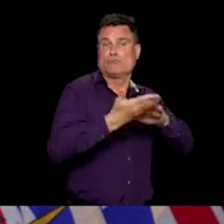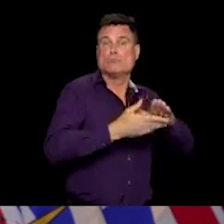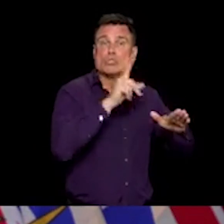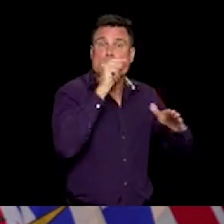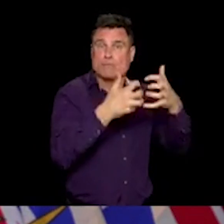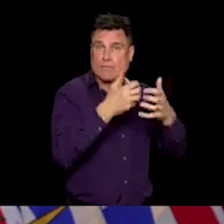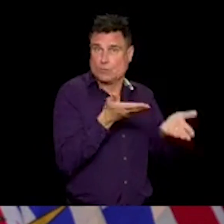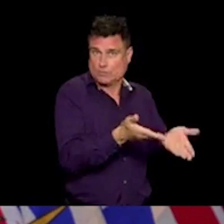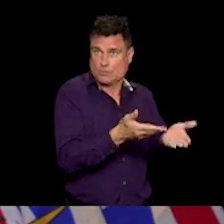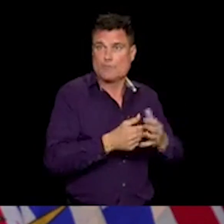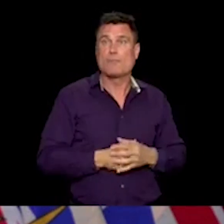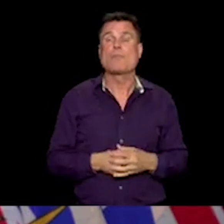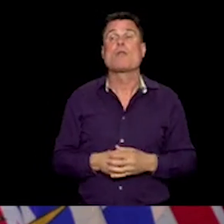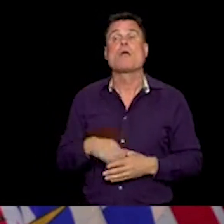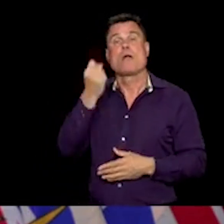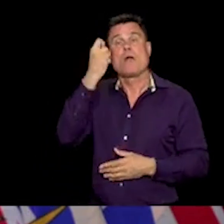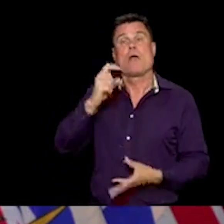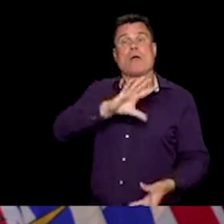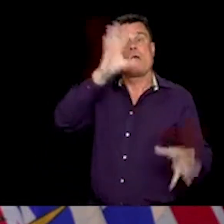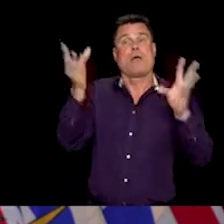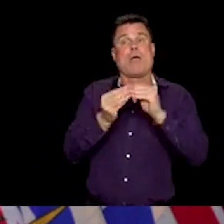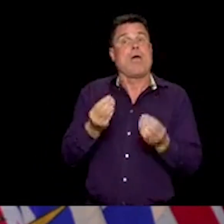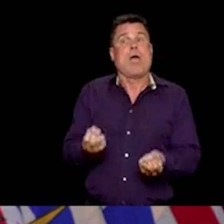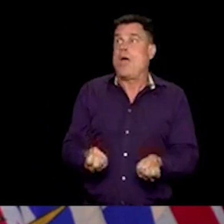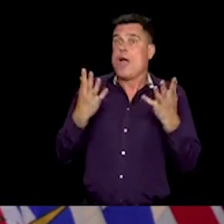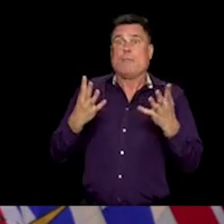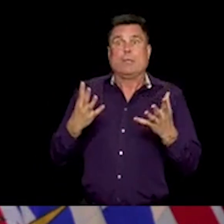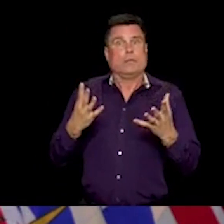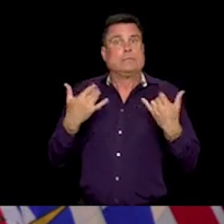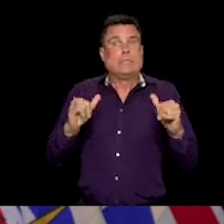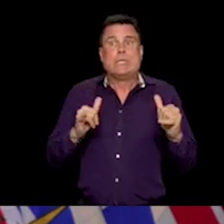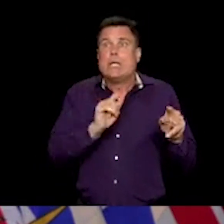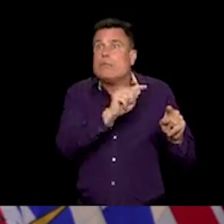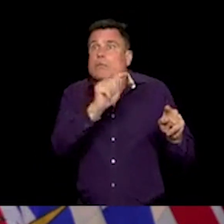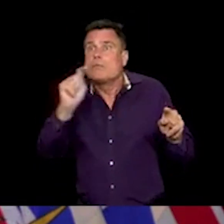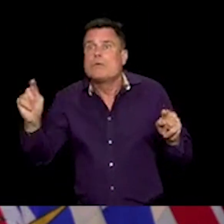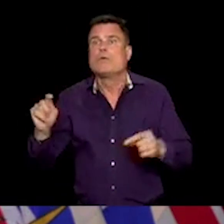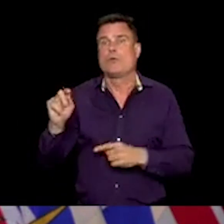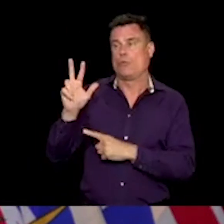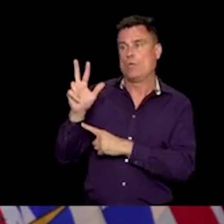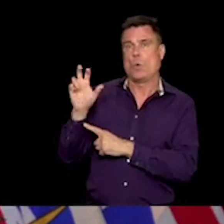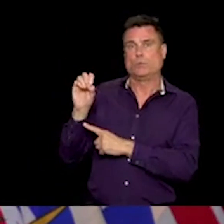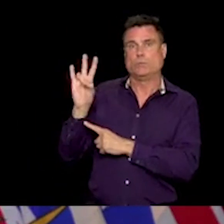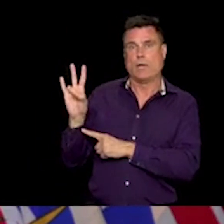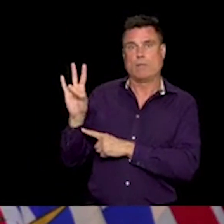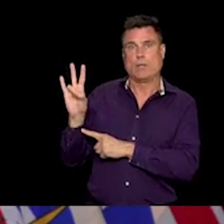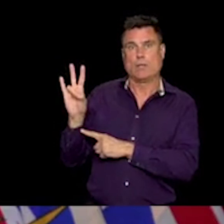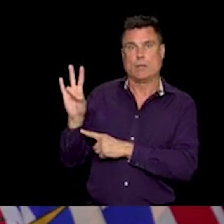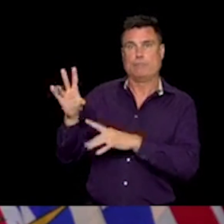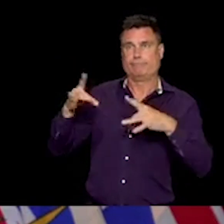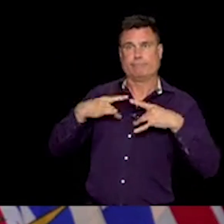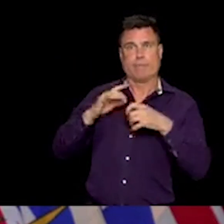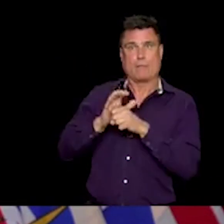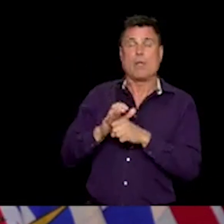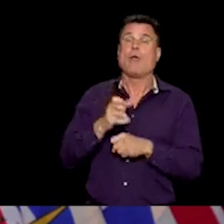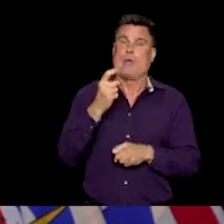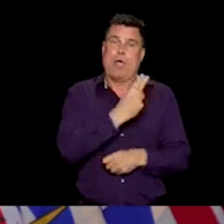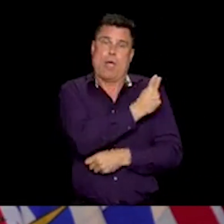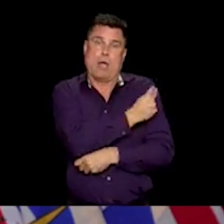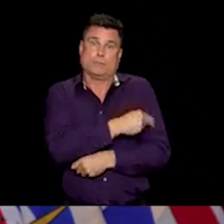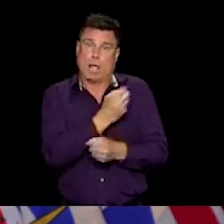few risky contacts, so that's a good thing for us. And also in a positive way, the United Poultry